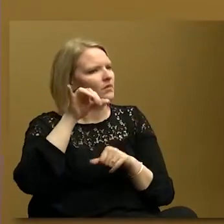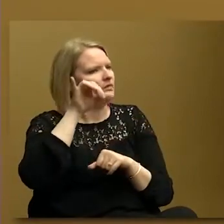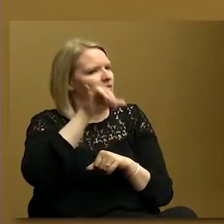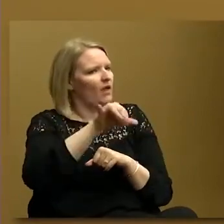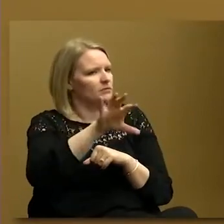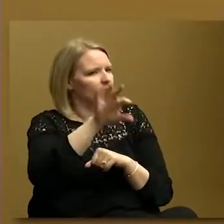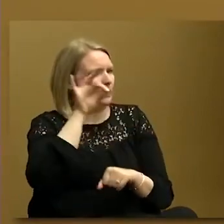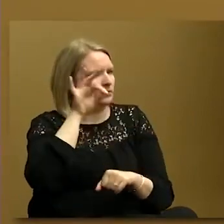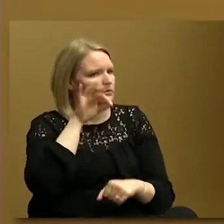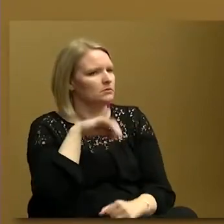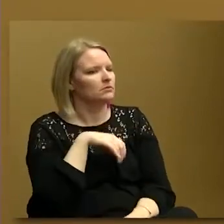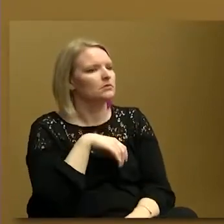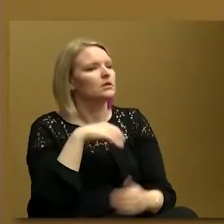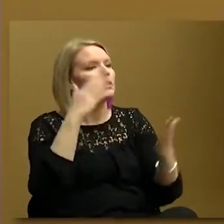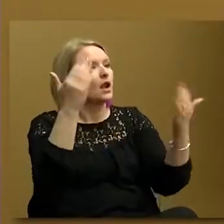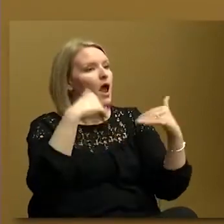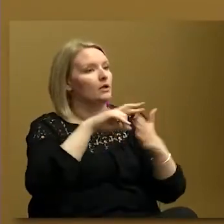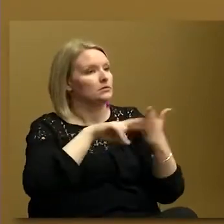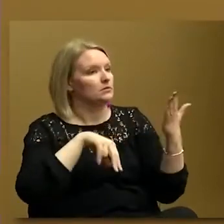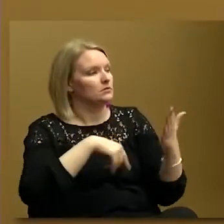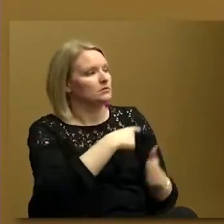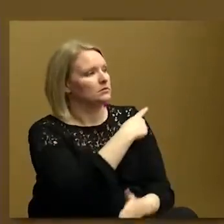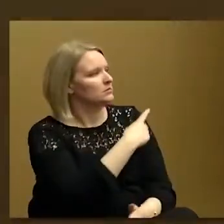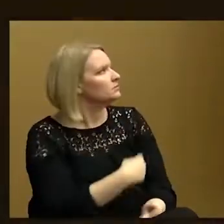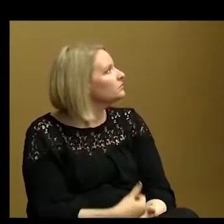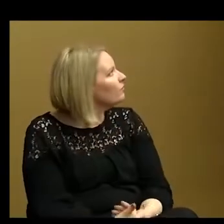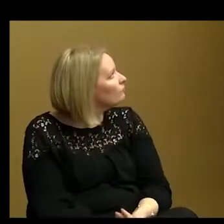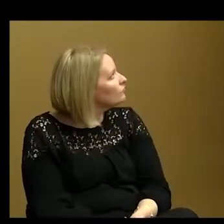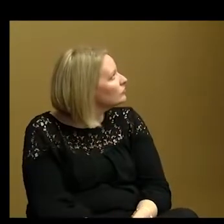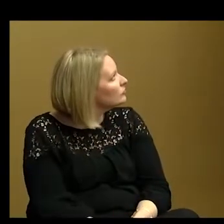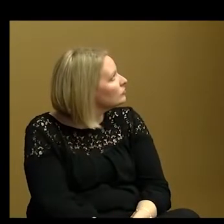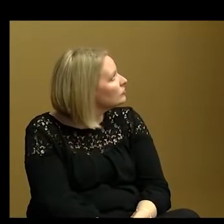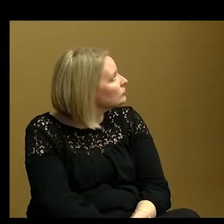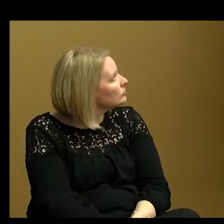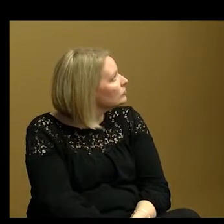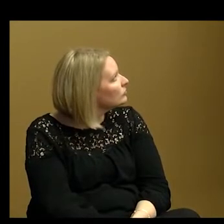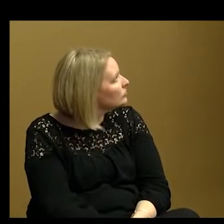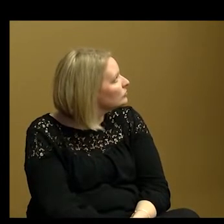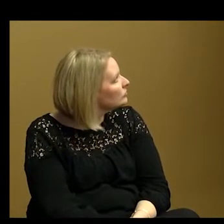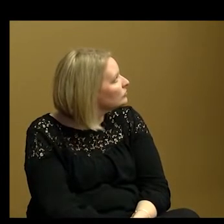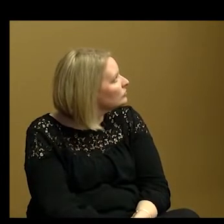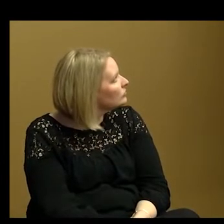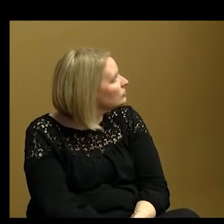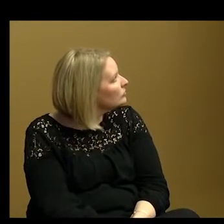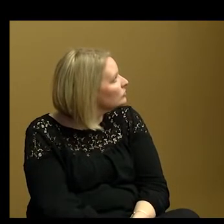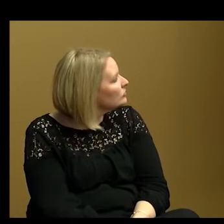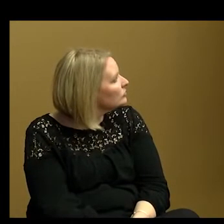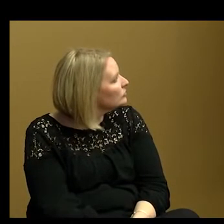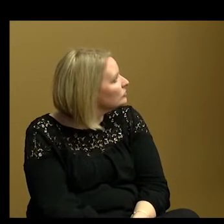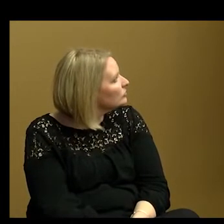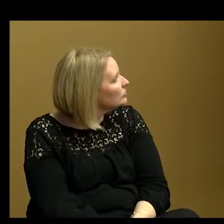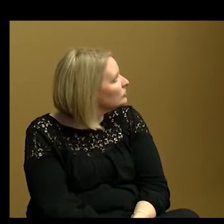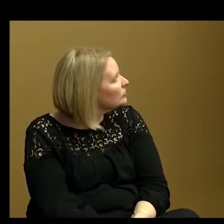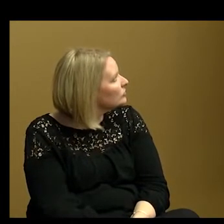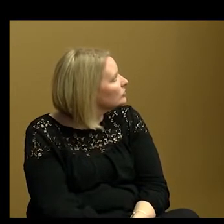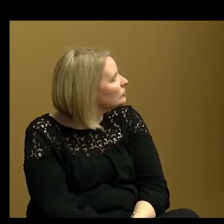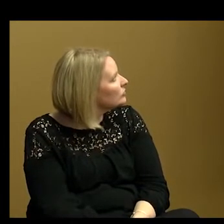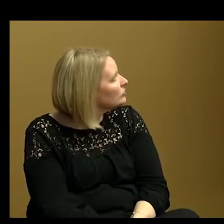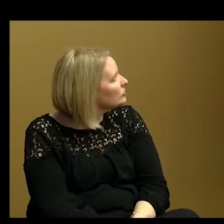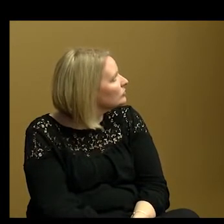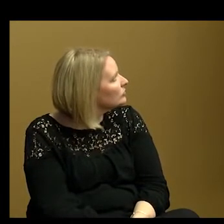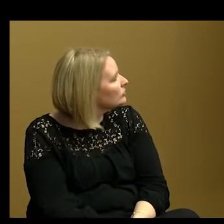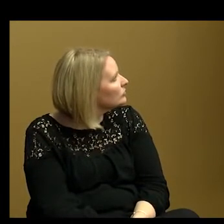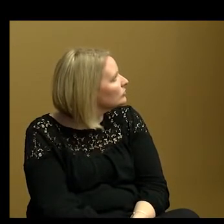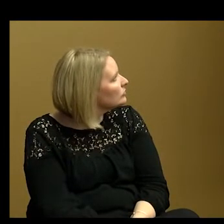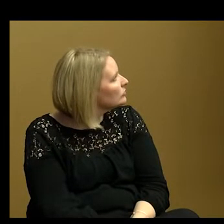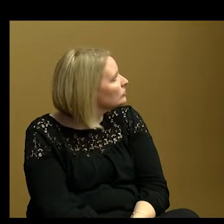would choose. The next statement is, my child has control over her own behaviors, but she doesn't use